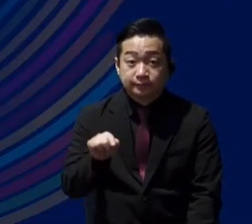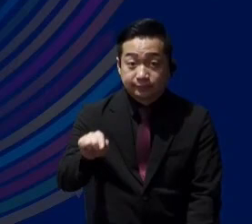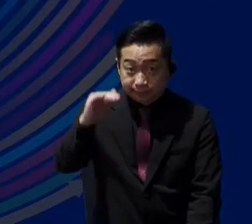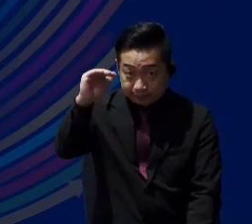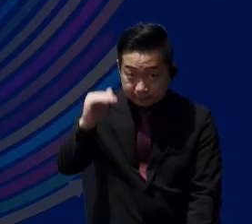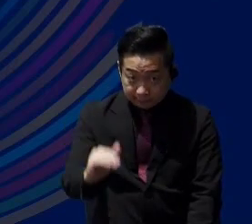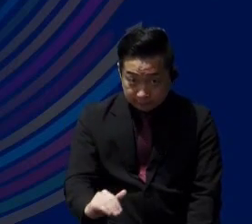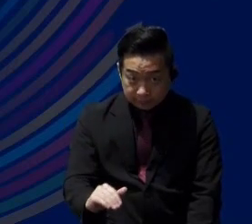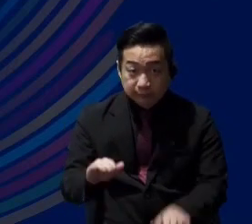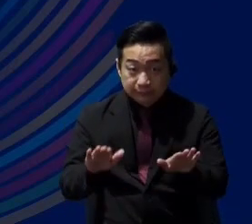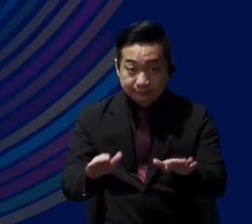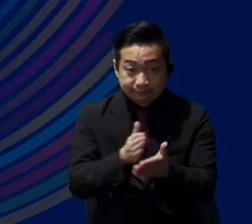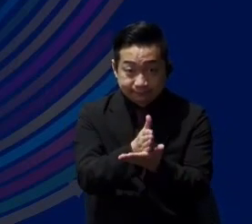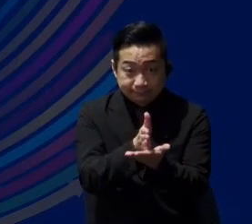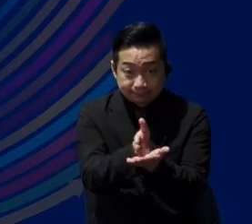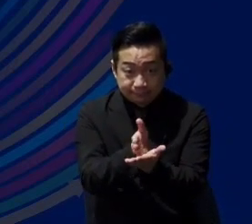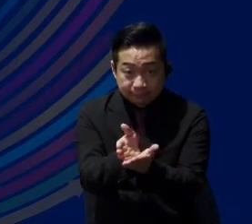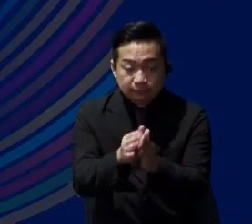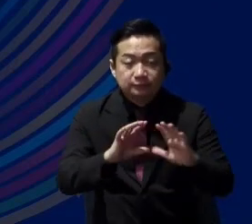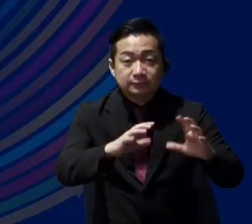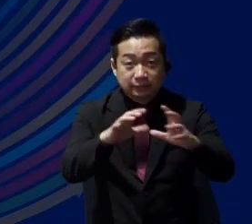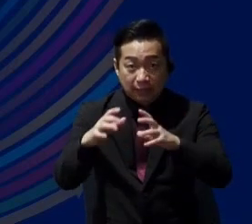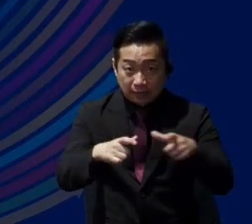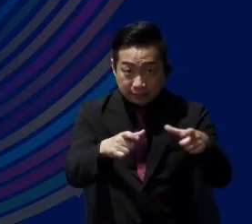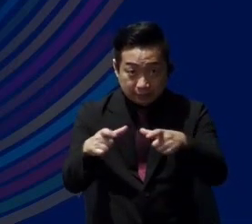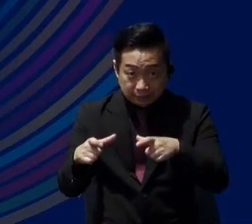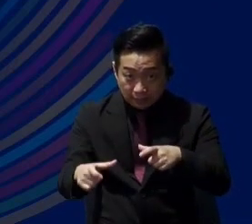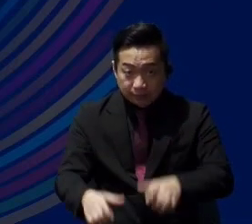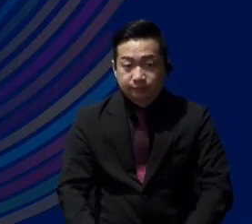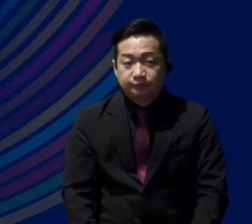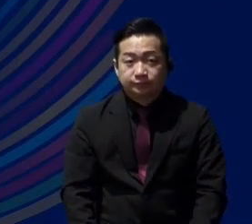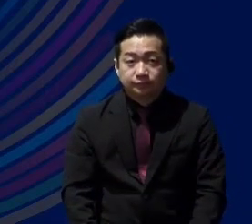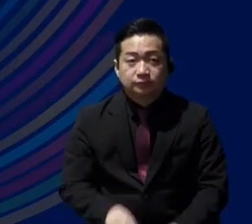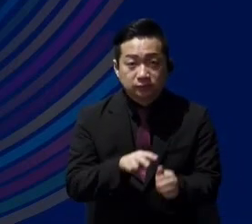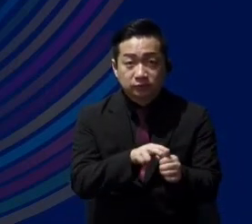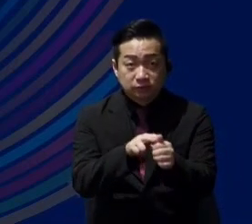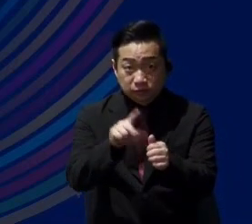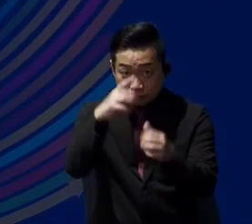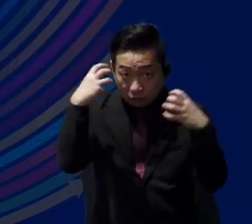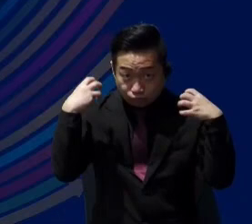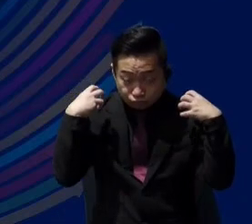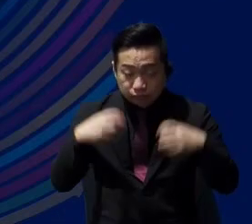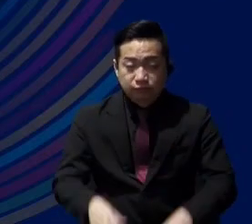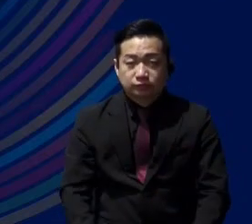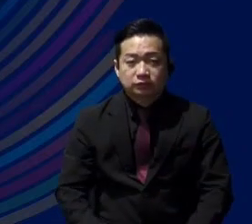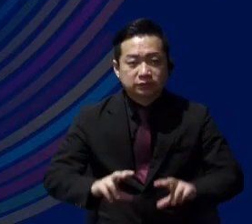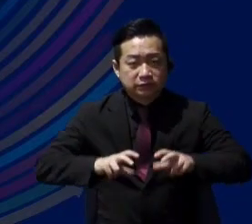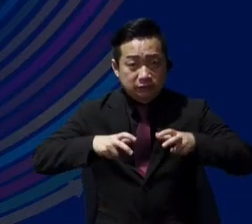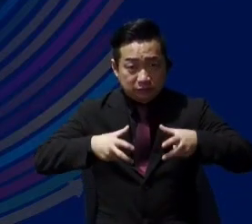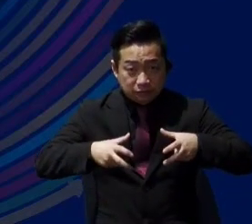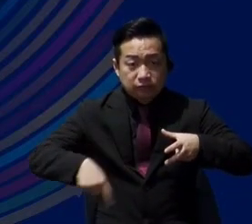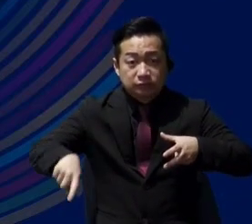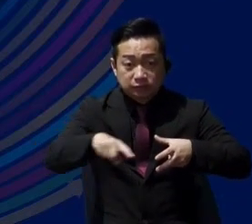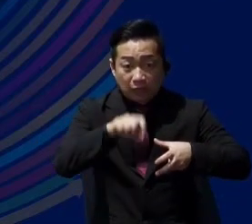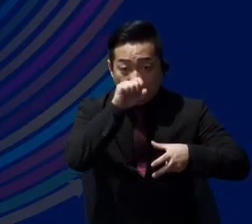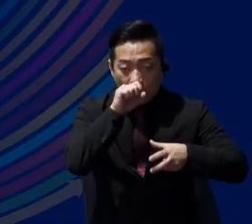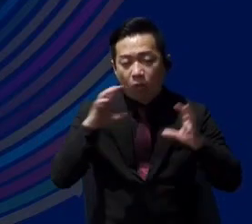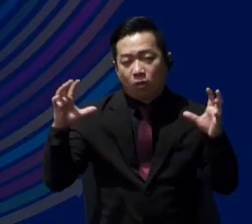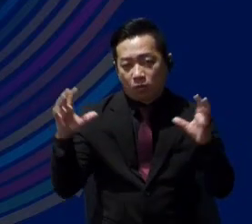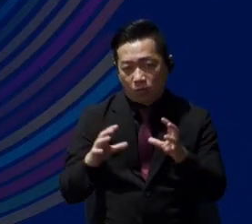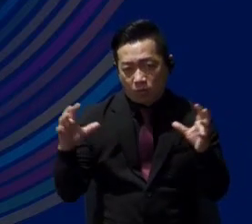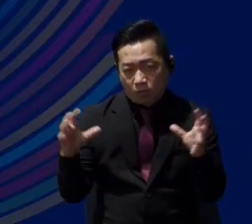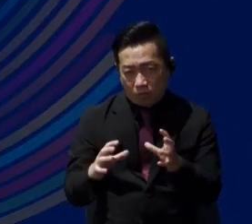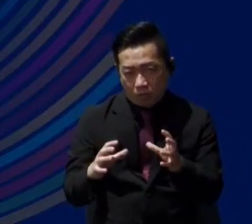at national, local, global governance. And until and unless we have those shifts in governance, it's important. And this